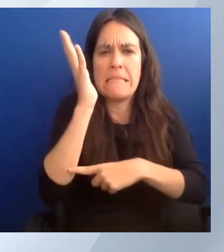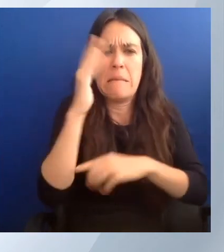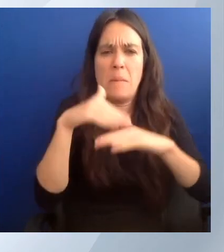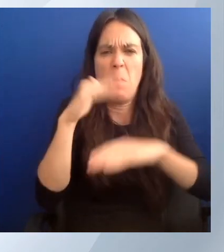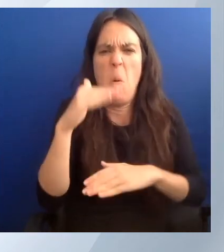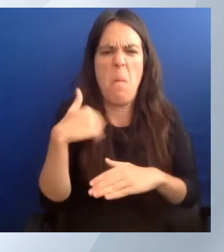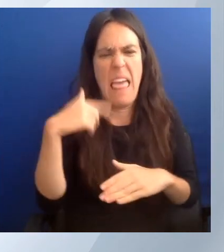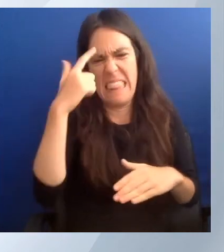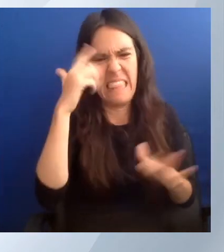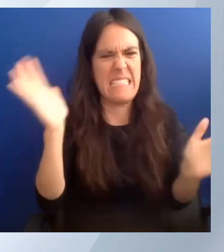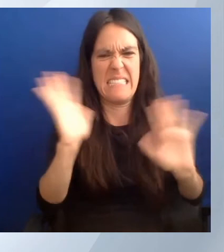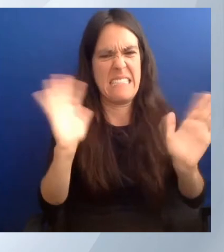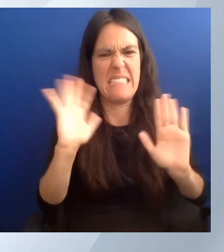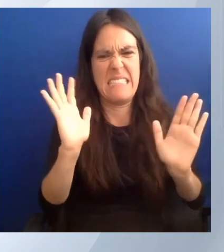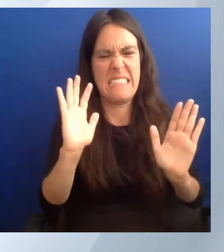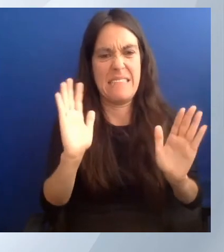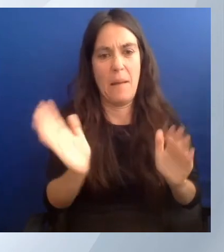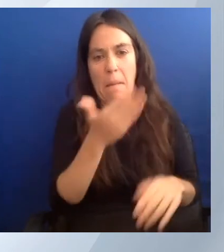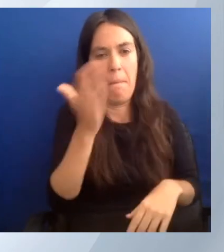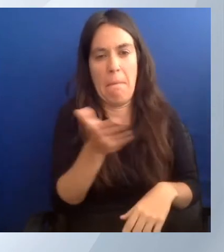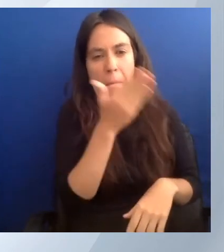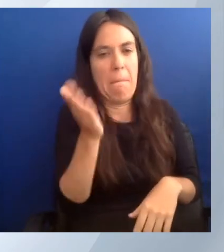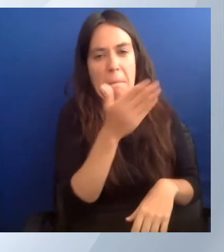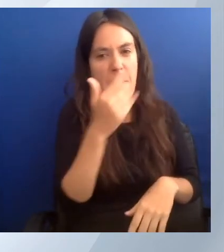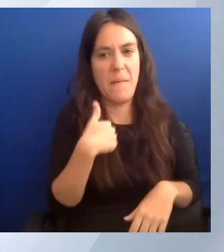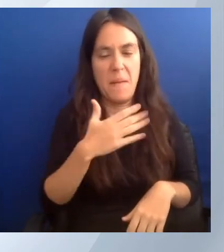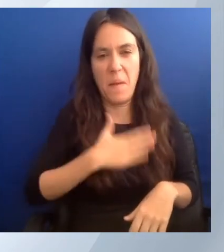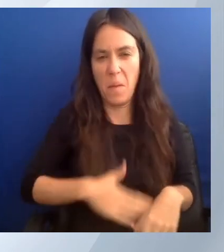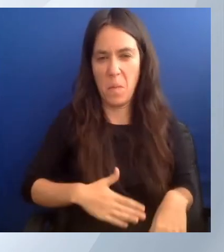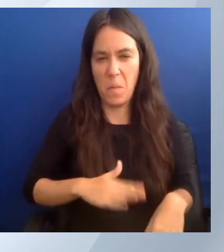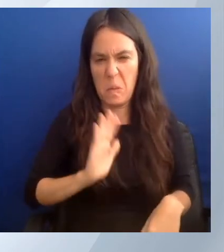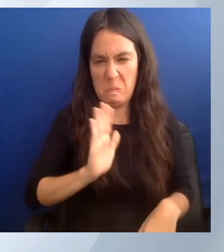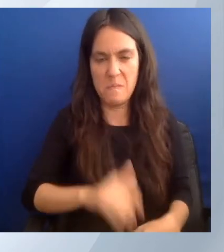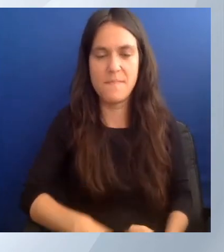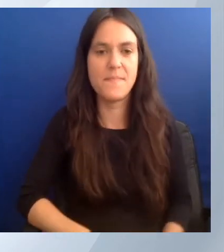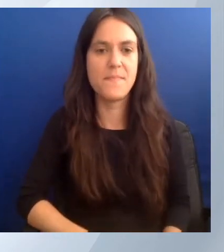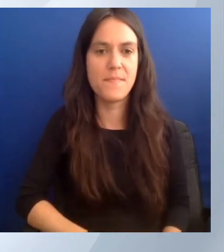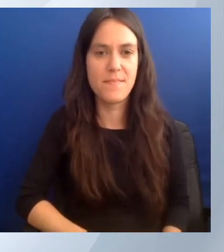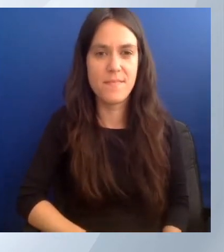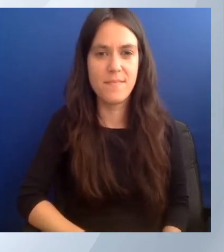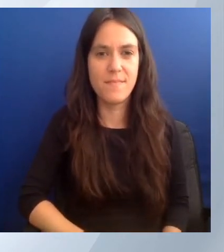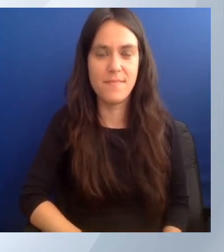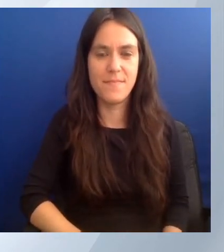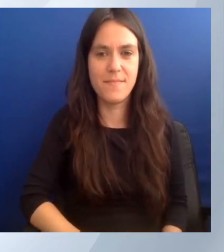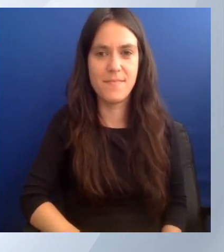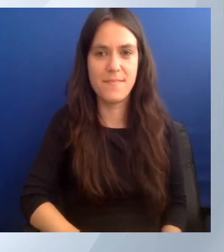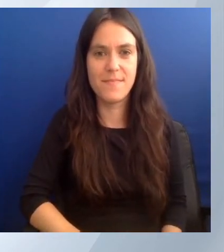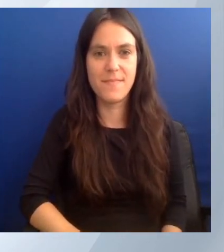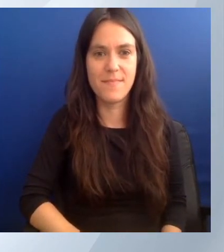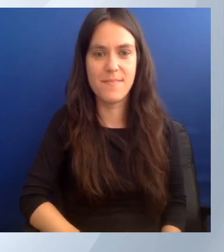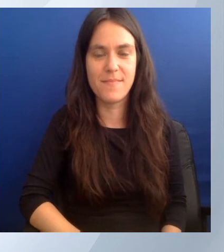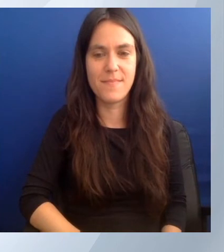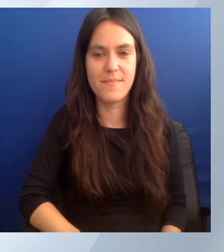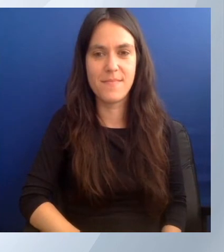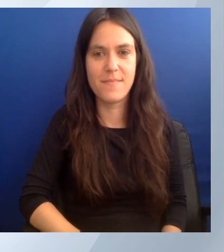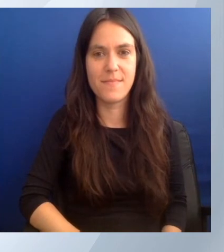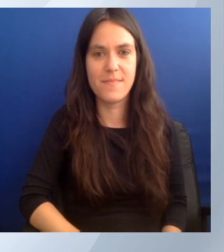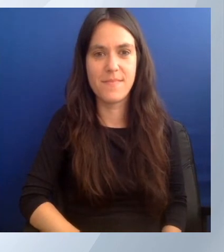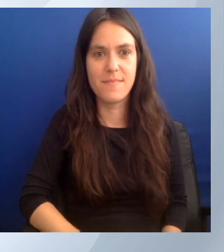an amount of it. There's only a couple of things that I want to really touch on. If my machine does